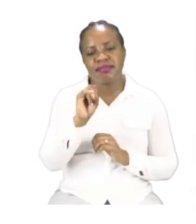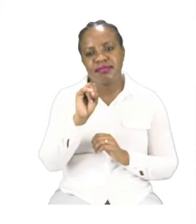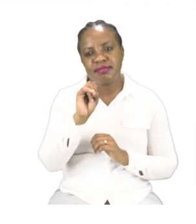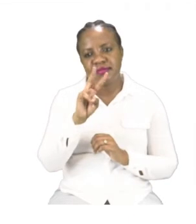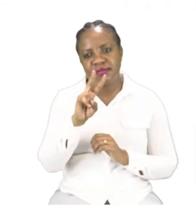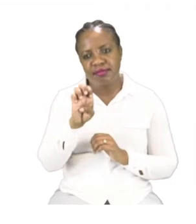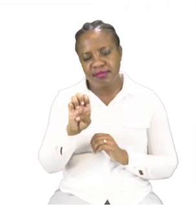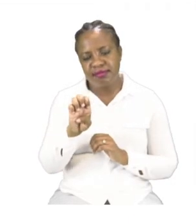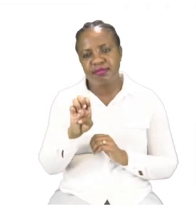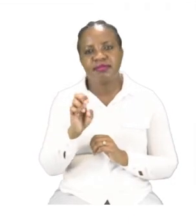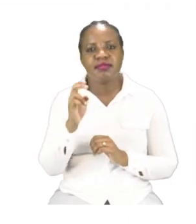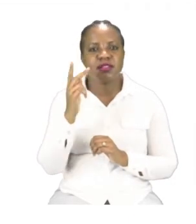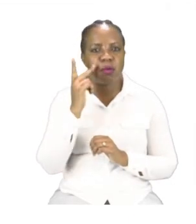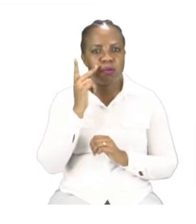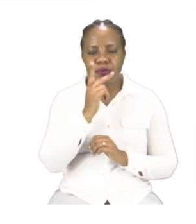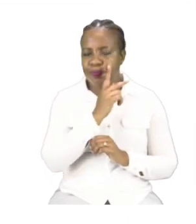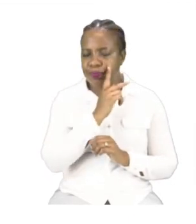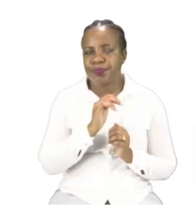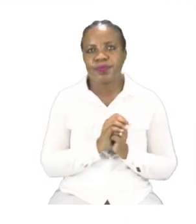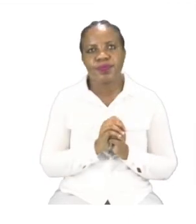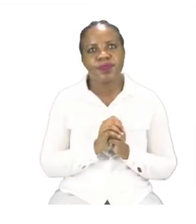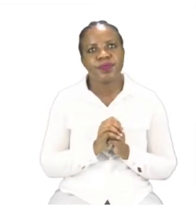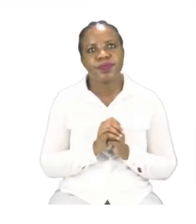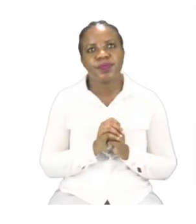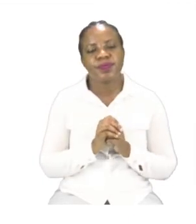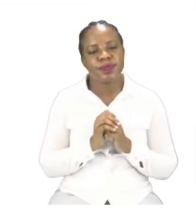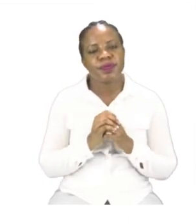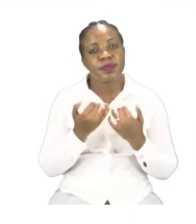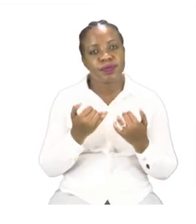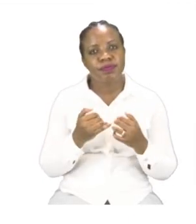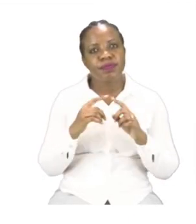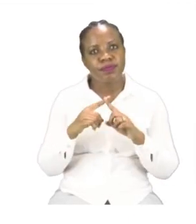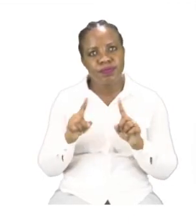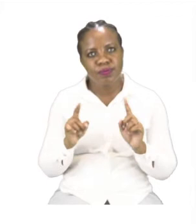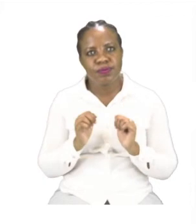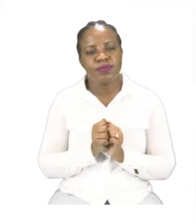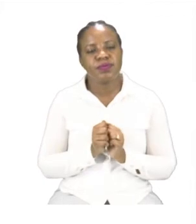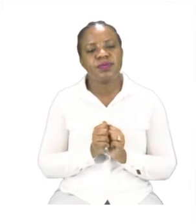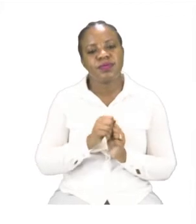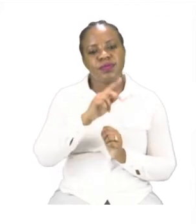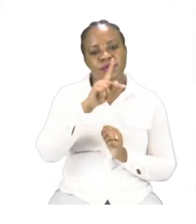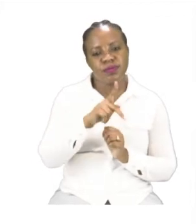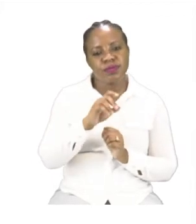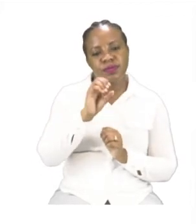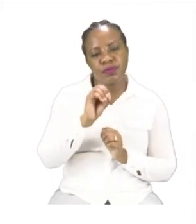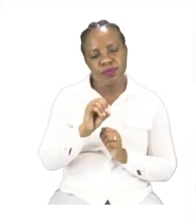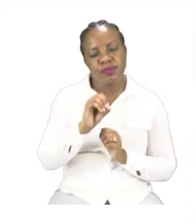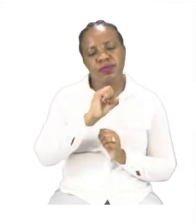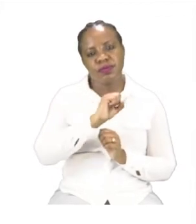different from a pronoun because it is used to indicate possession or